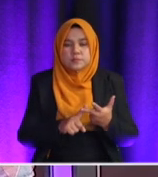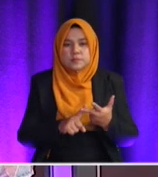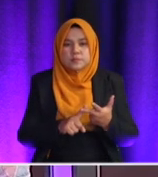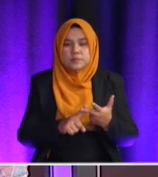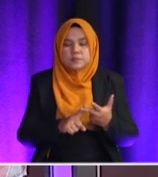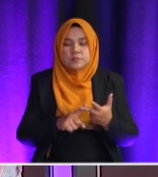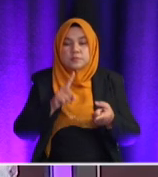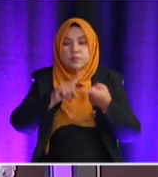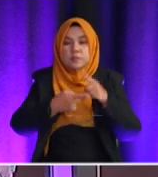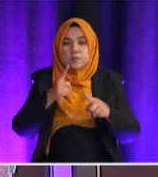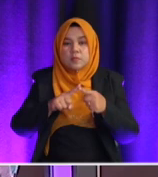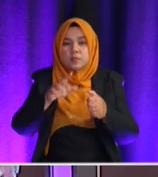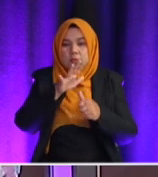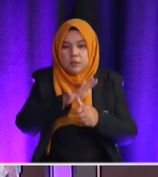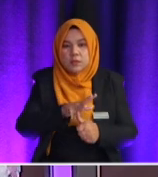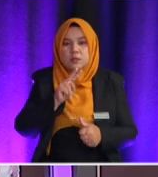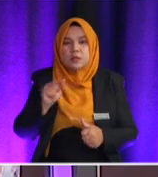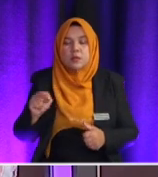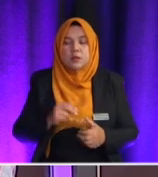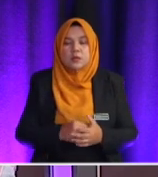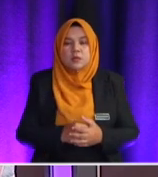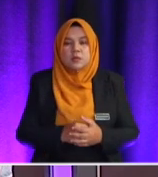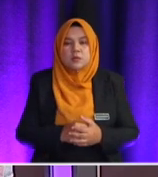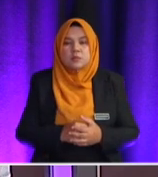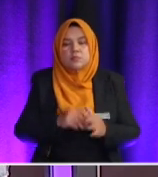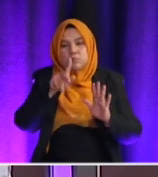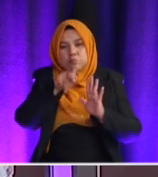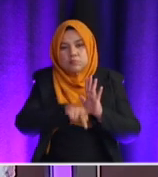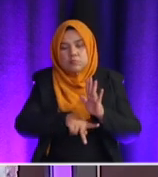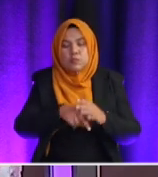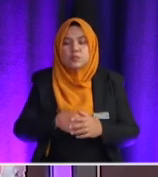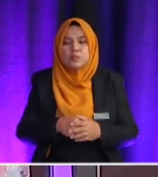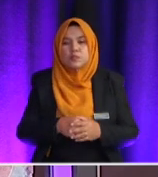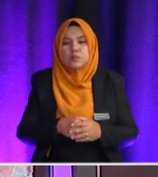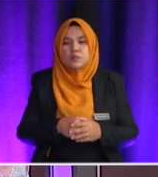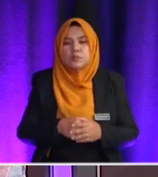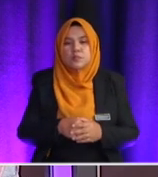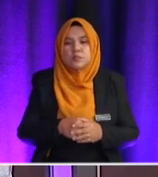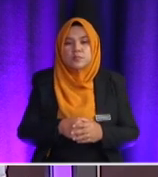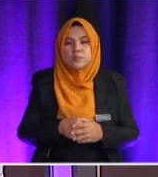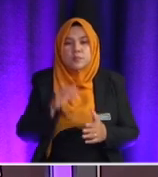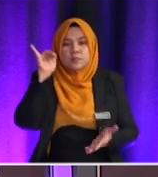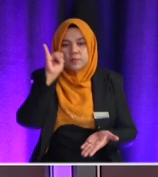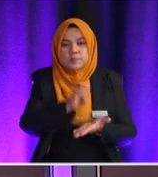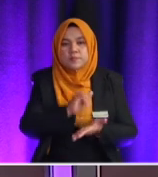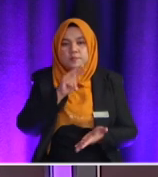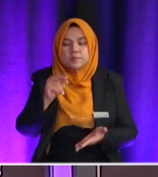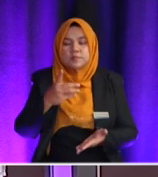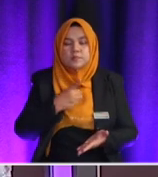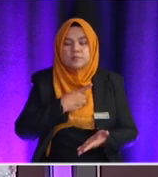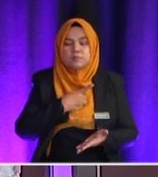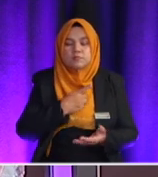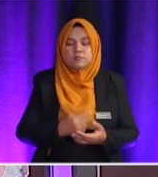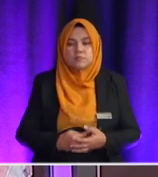pressure. And then we have low self-esteem, just like Kaisara said. She said